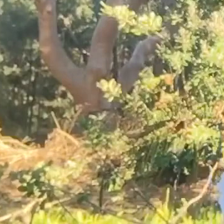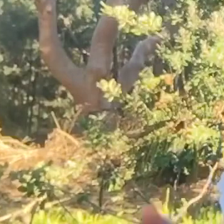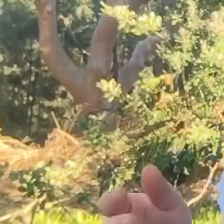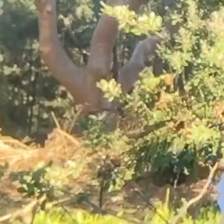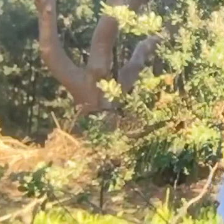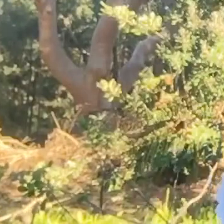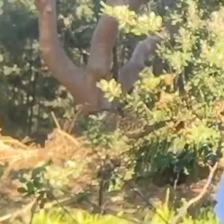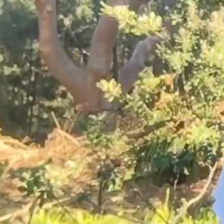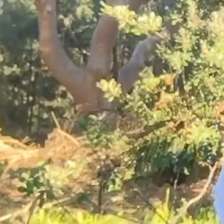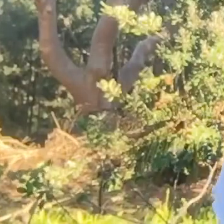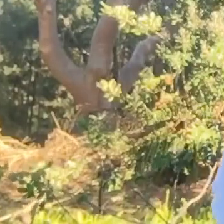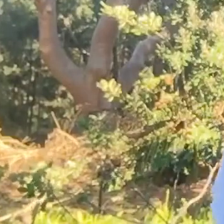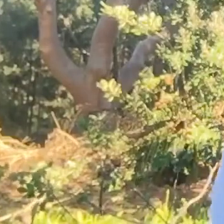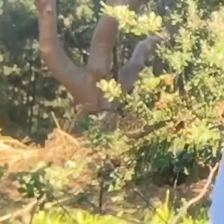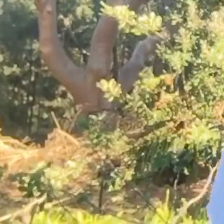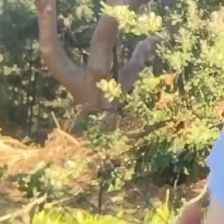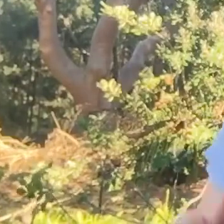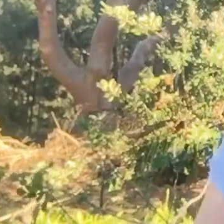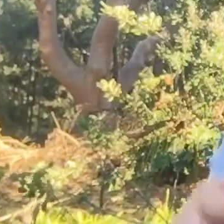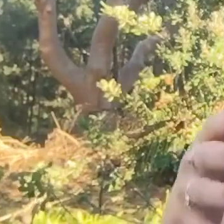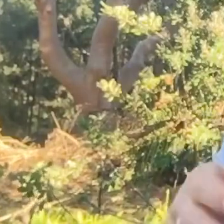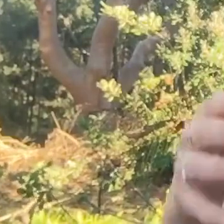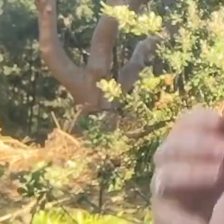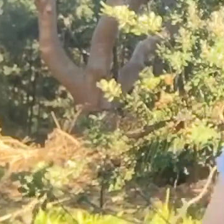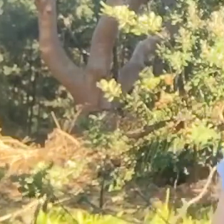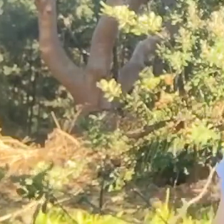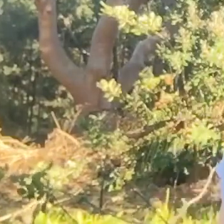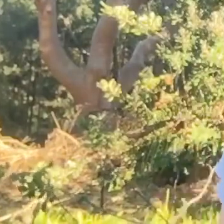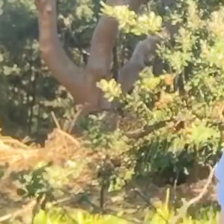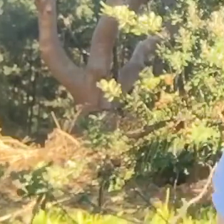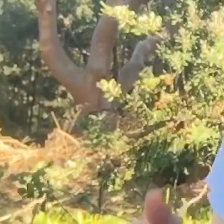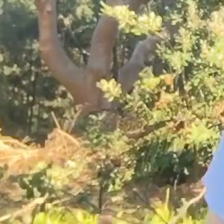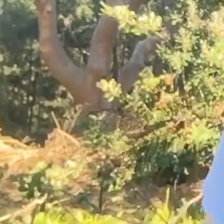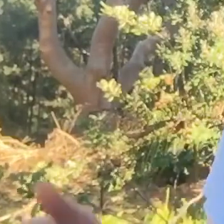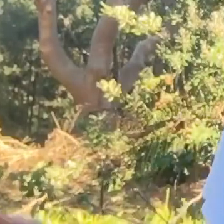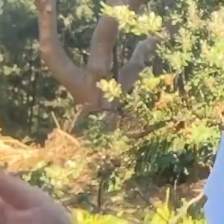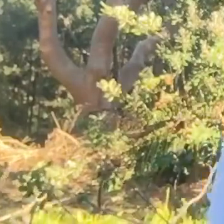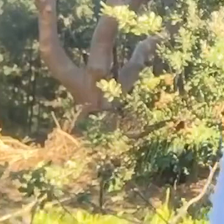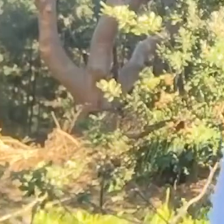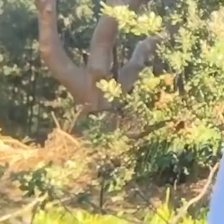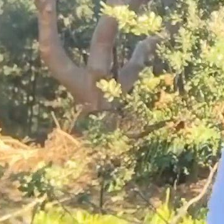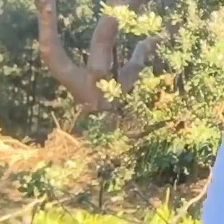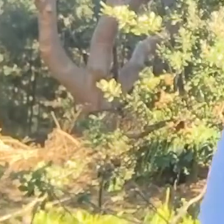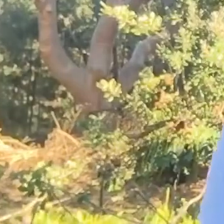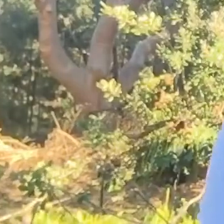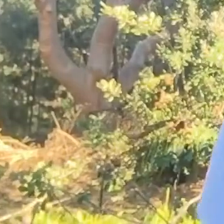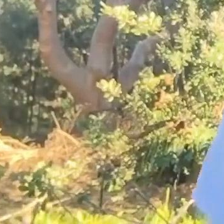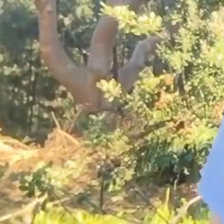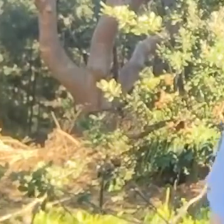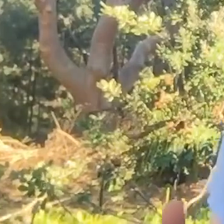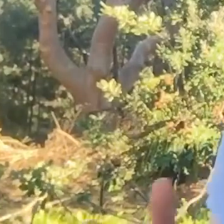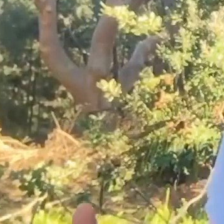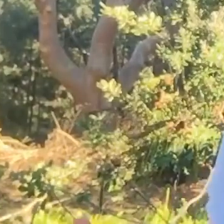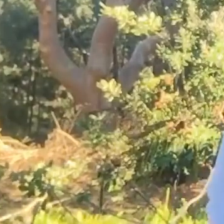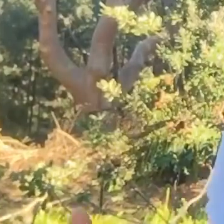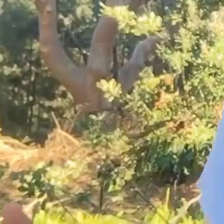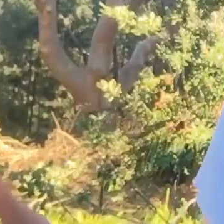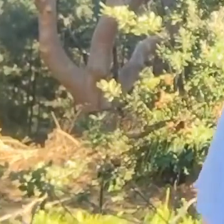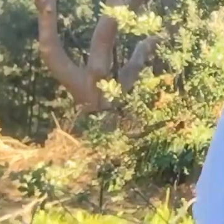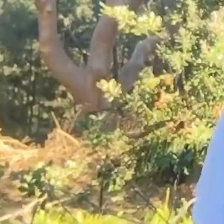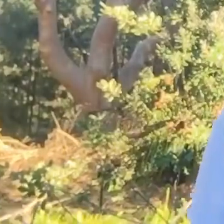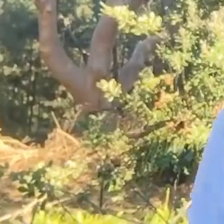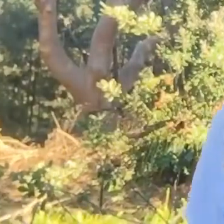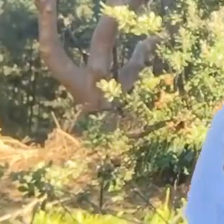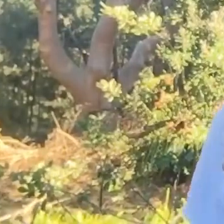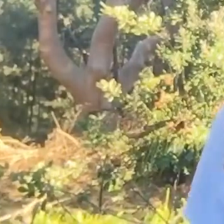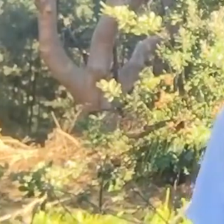complacent with the message of your judgment, but to see only your sovereignty and only your power. There is no salvation in what